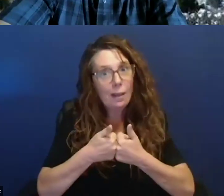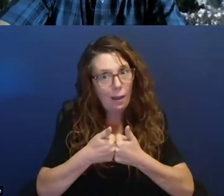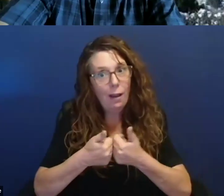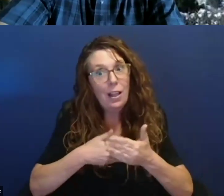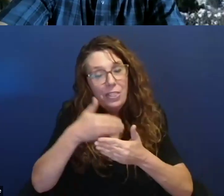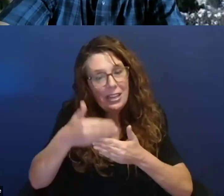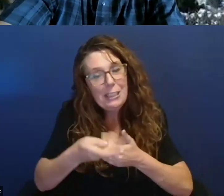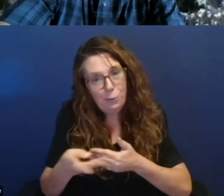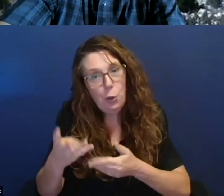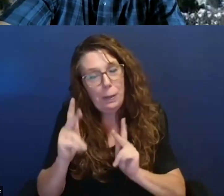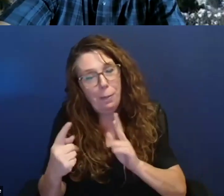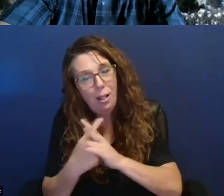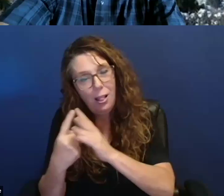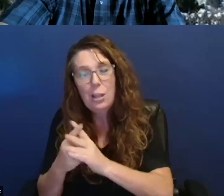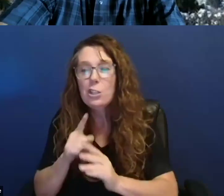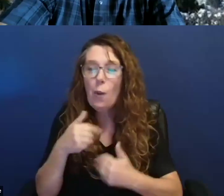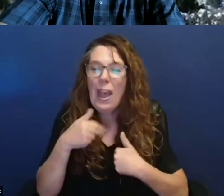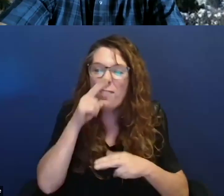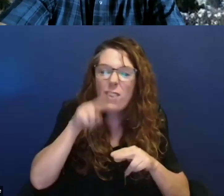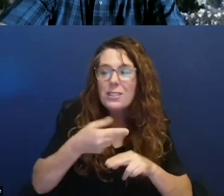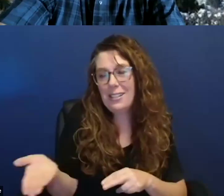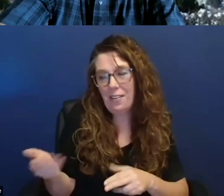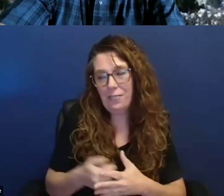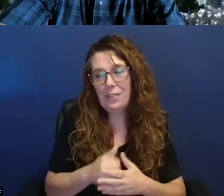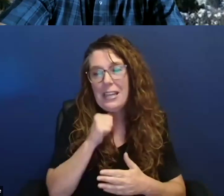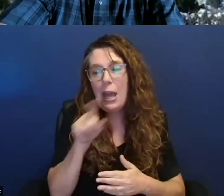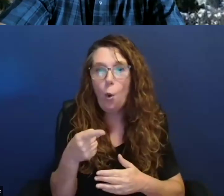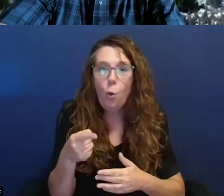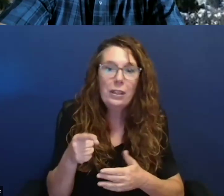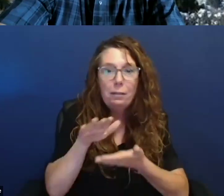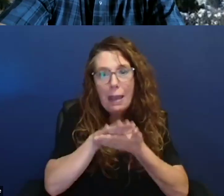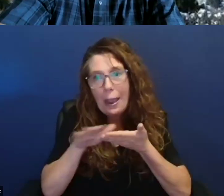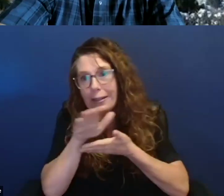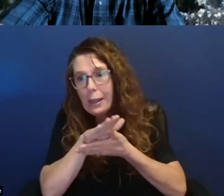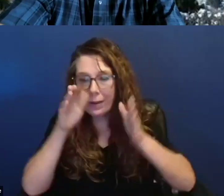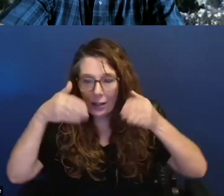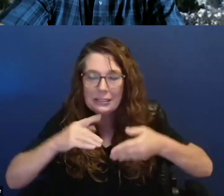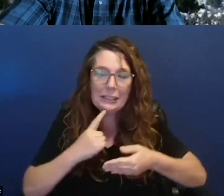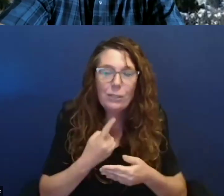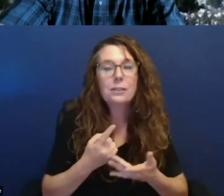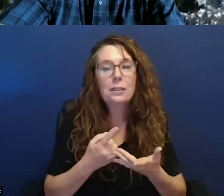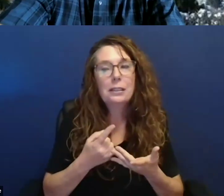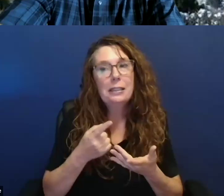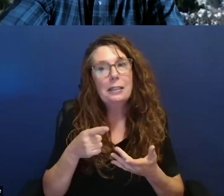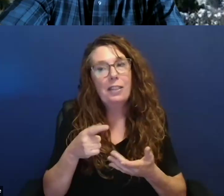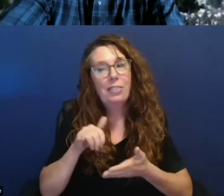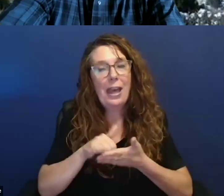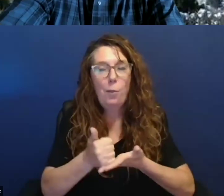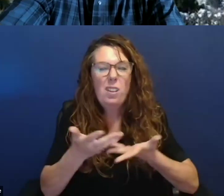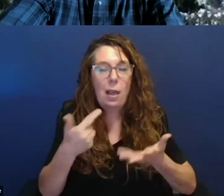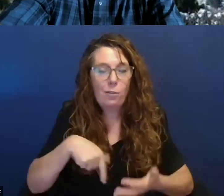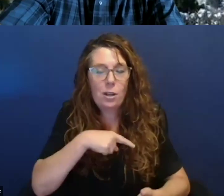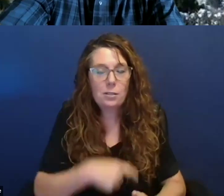well attended. So it was like make sure that there are some fun stuff in addition to academic stuff and make them have those connections. And that helped a lot for us.